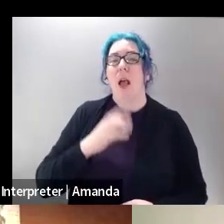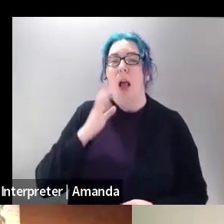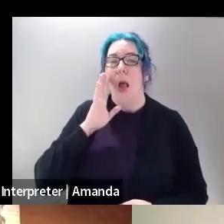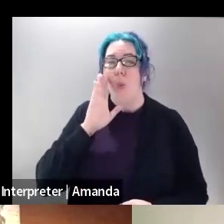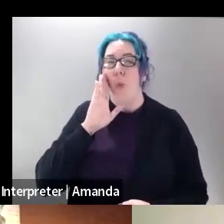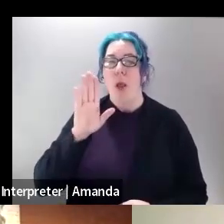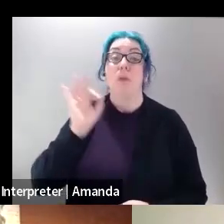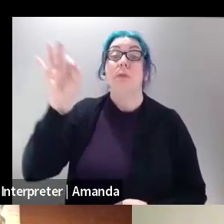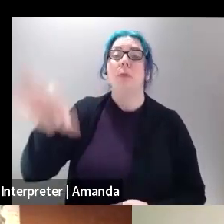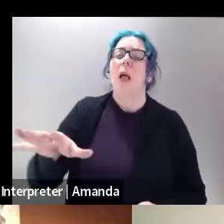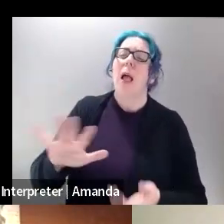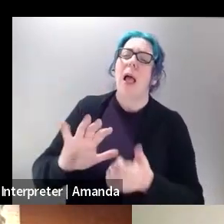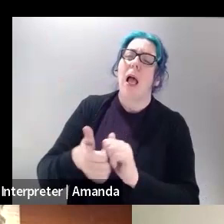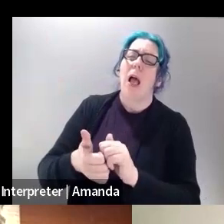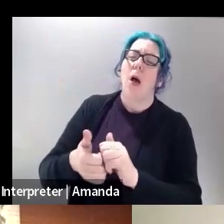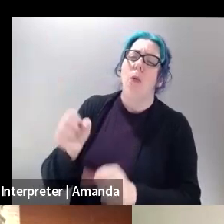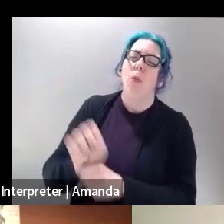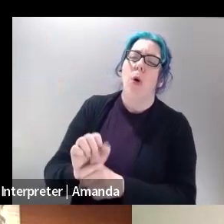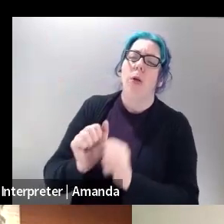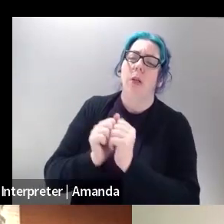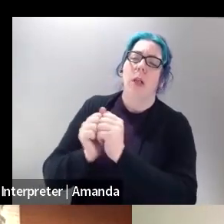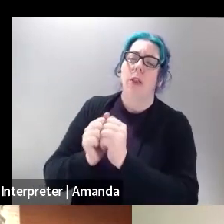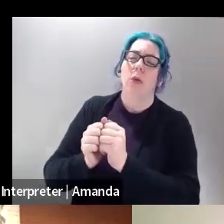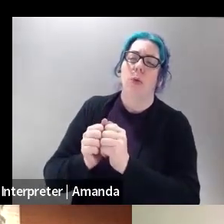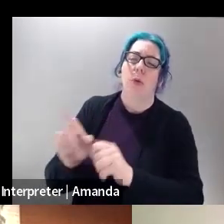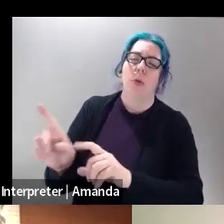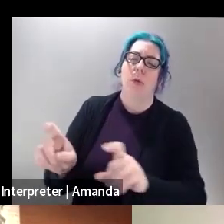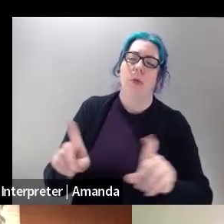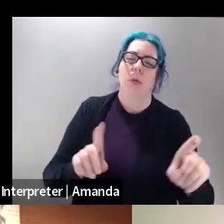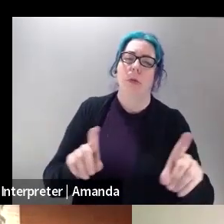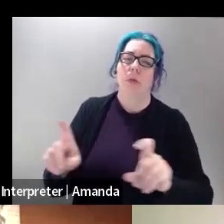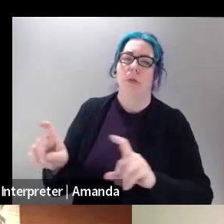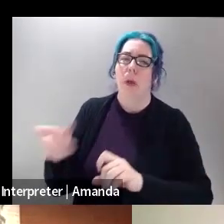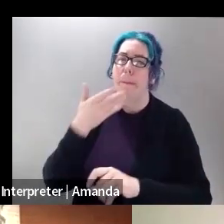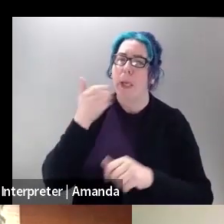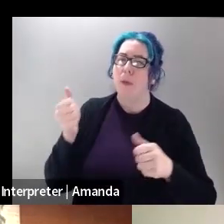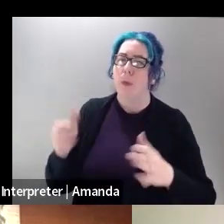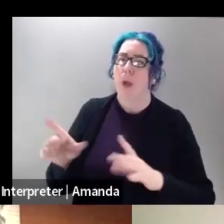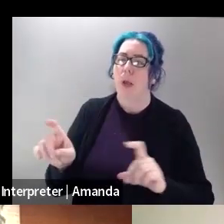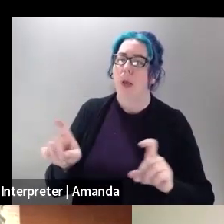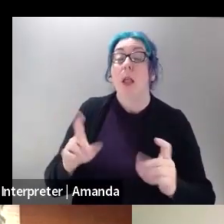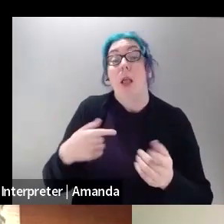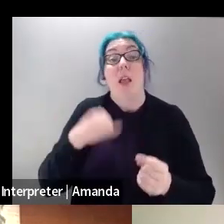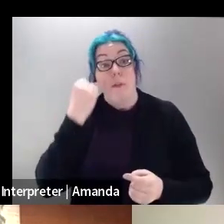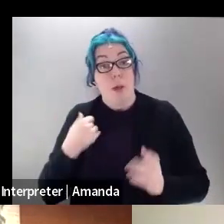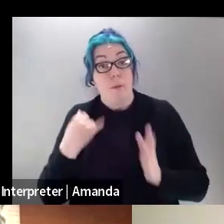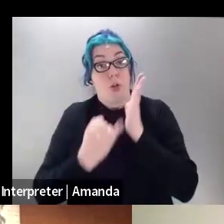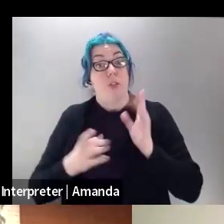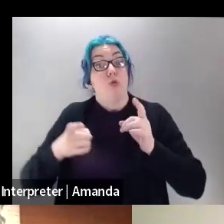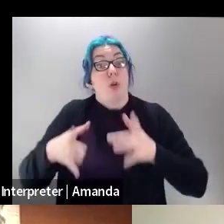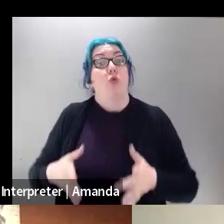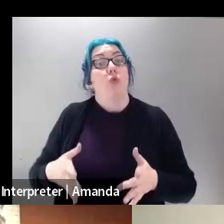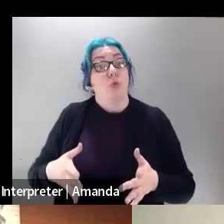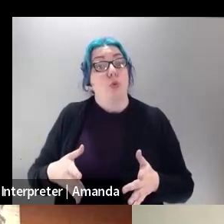that like if I'm the artistic director in a room, I feel like it helps really shift the tone, like the